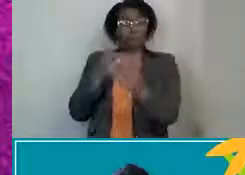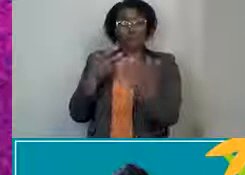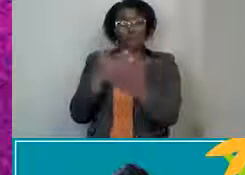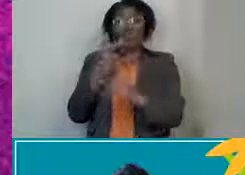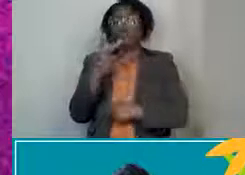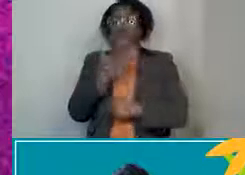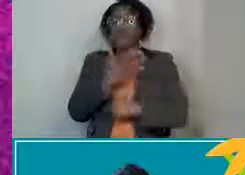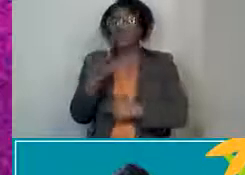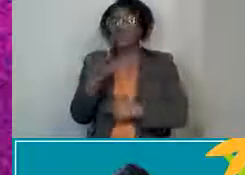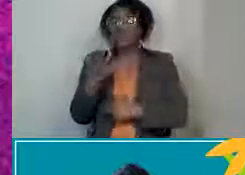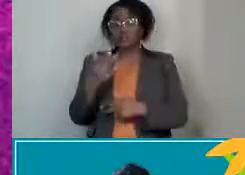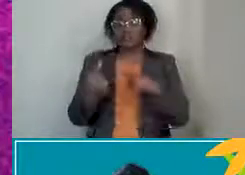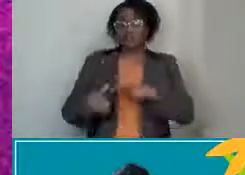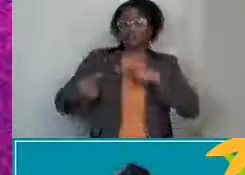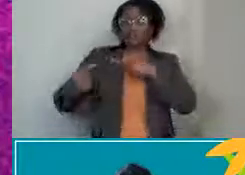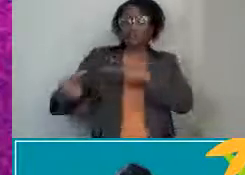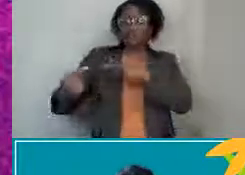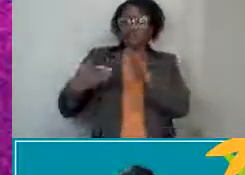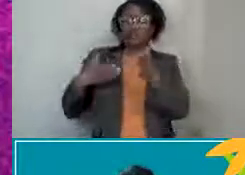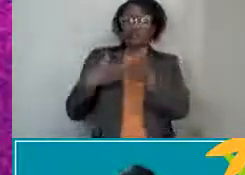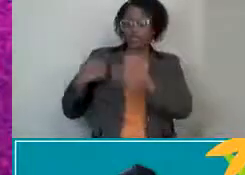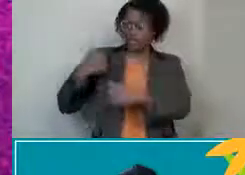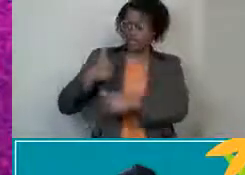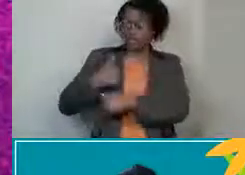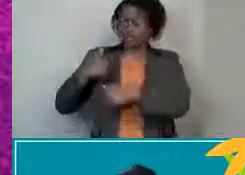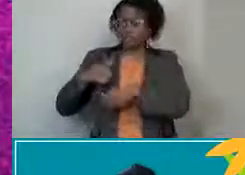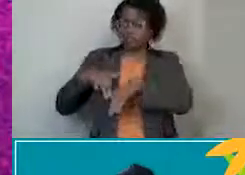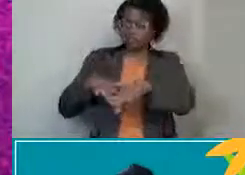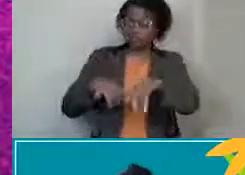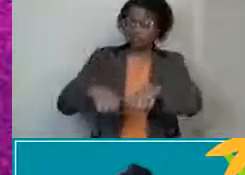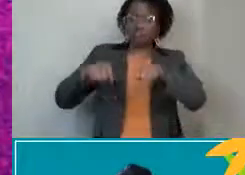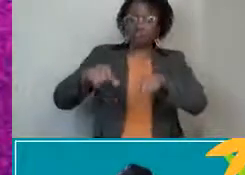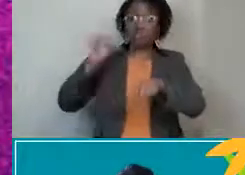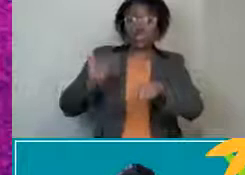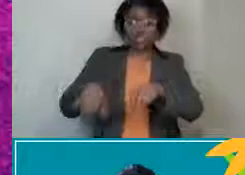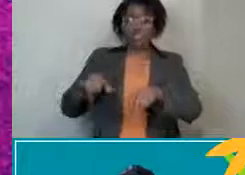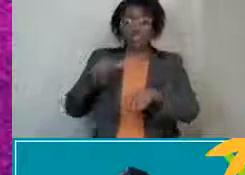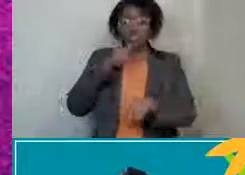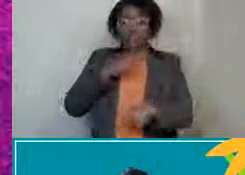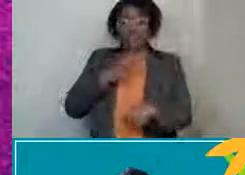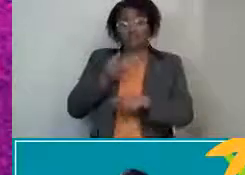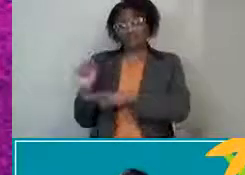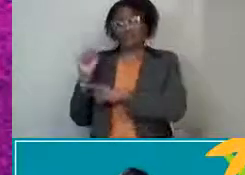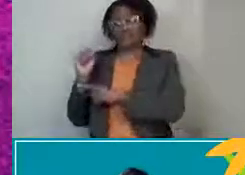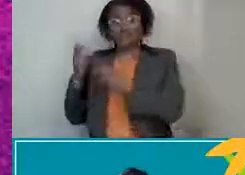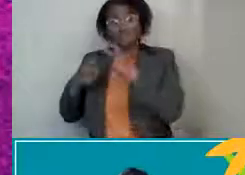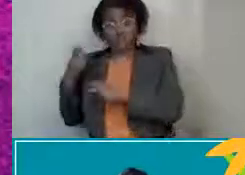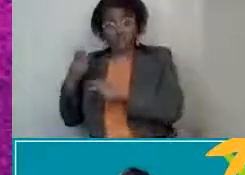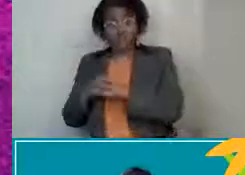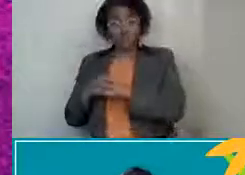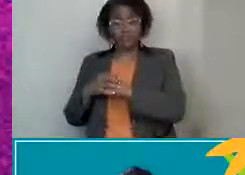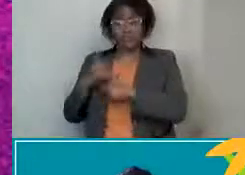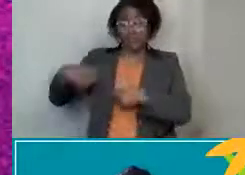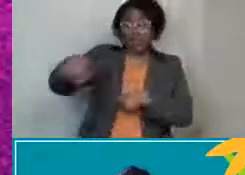struggle against militarism around the world is an internationalist feminist issue. It invites all of our movements